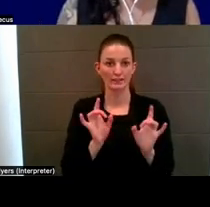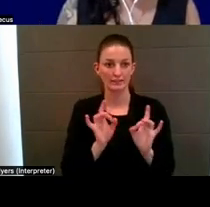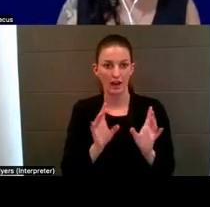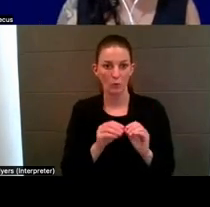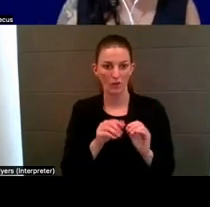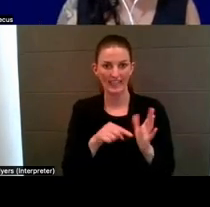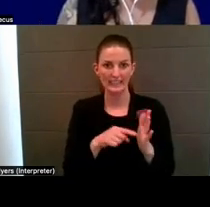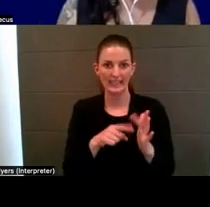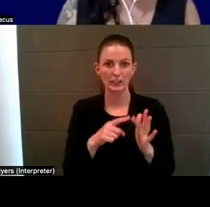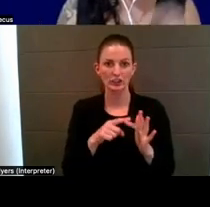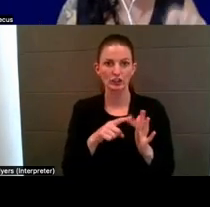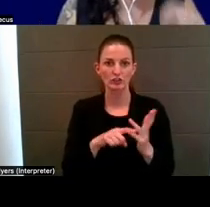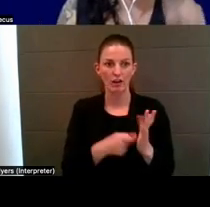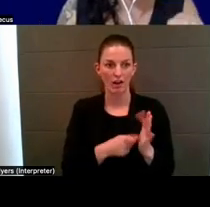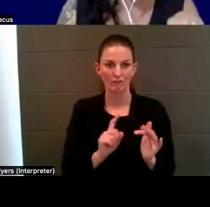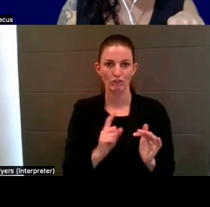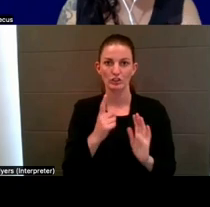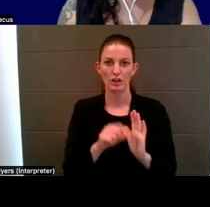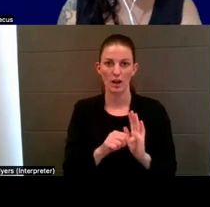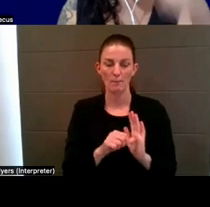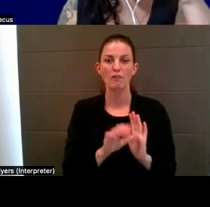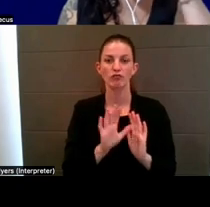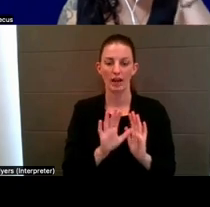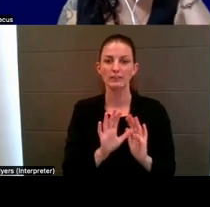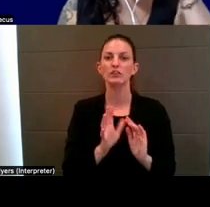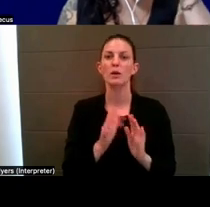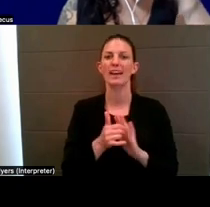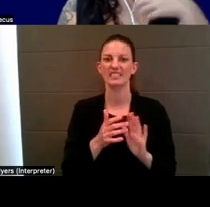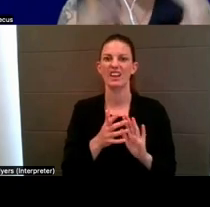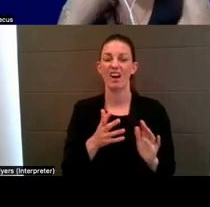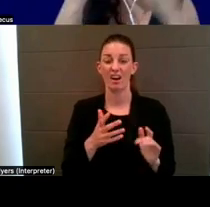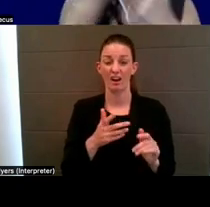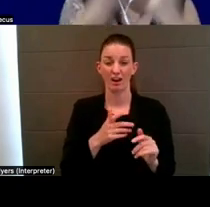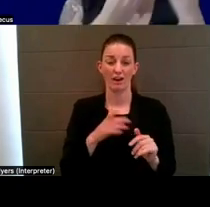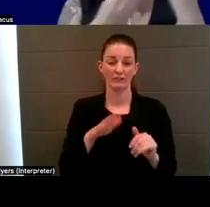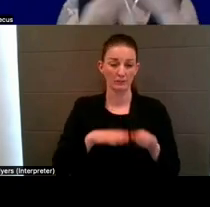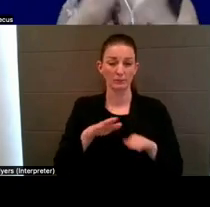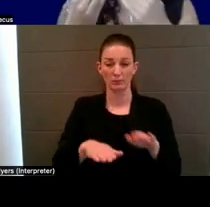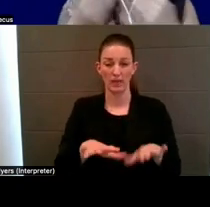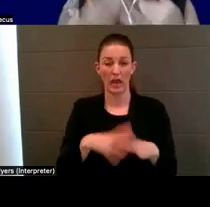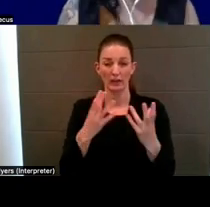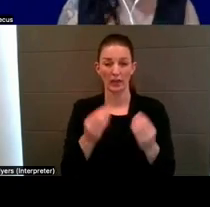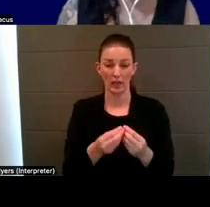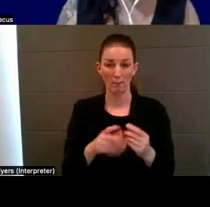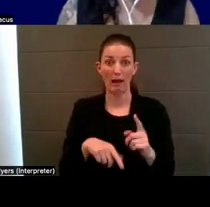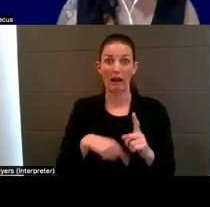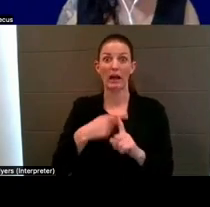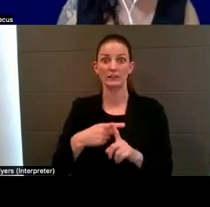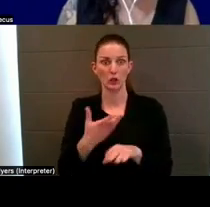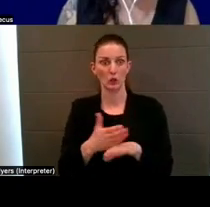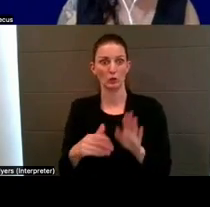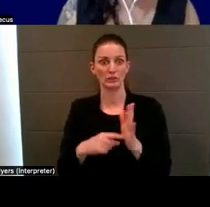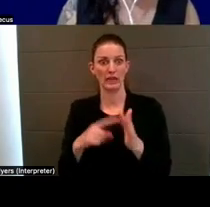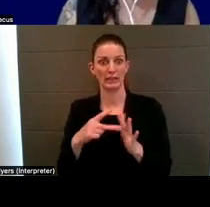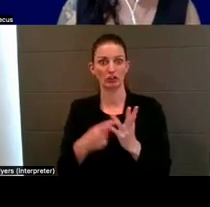do is load the spoon and give it to the child for them to put it to their mouth so they can focus on what they're doing with their mouth.